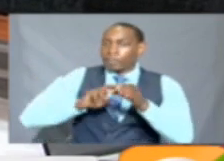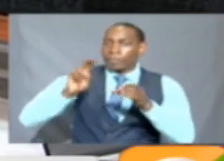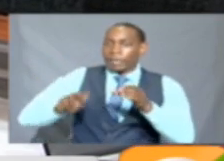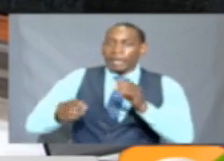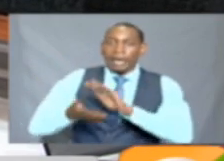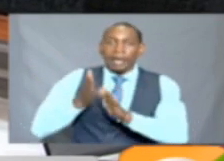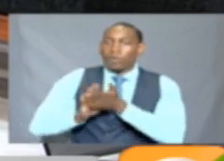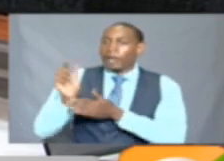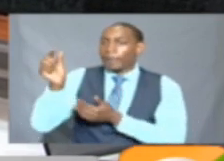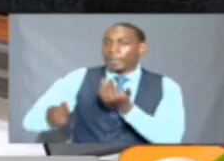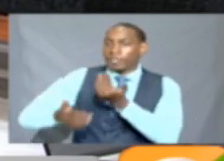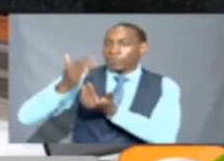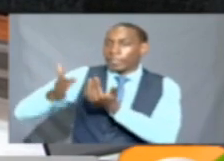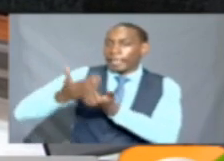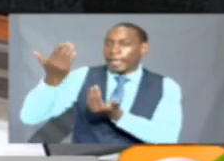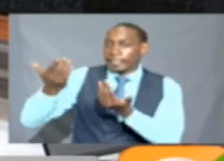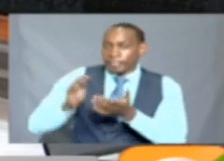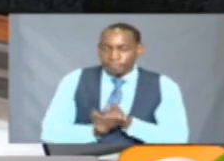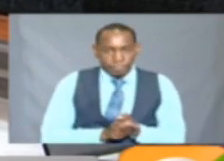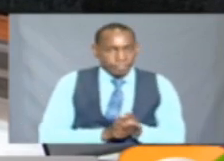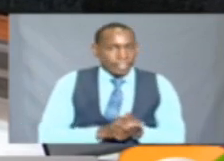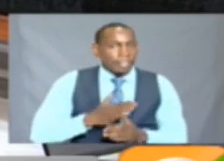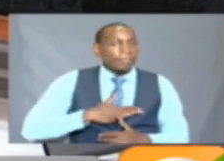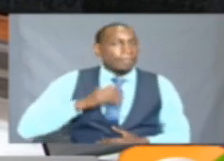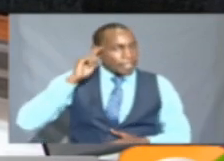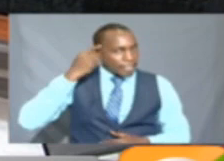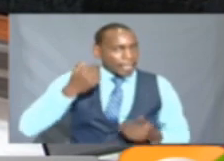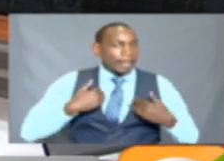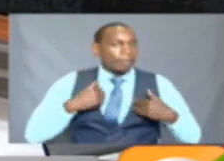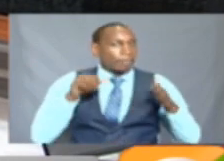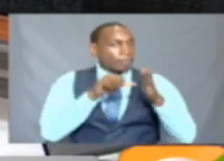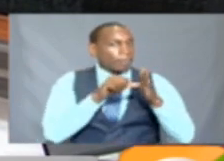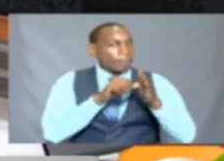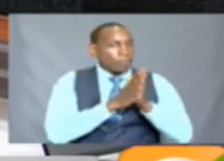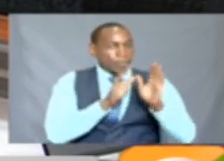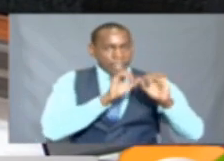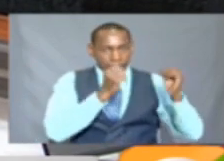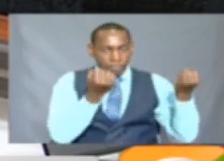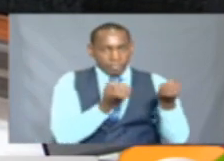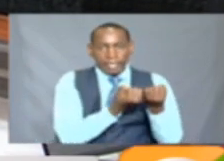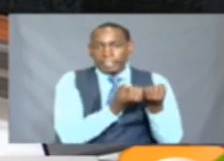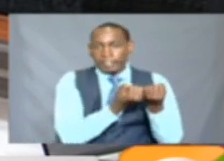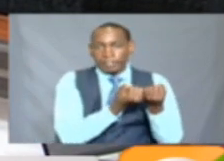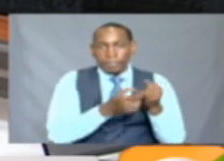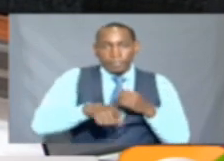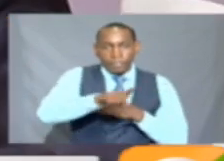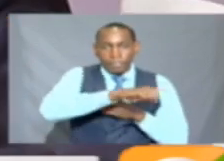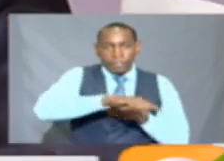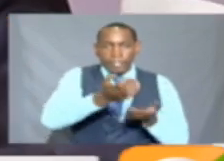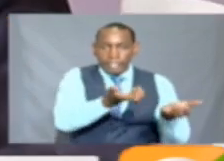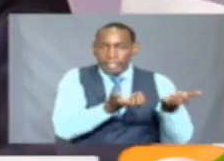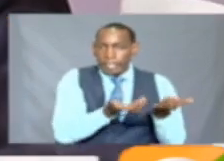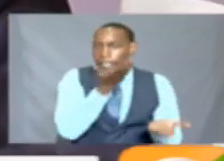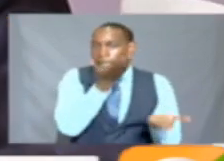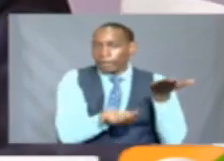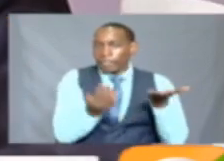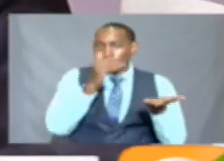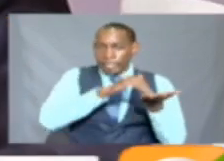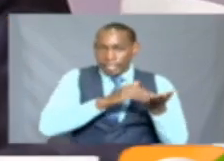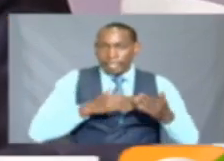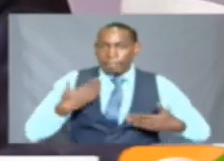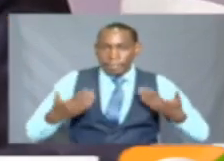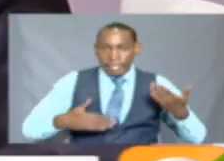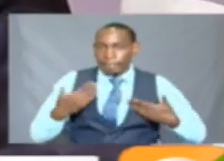cares. Well, then I think there's something wrong with our society. Yeah. And we need to reevaluate our morals.